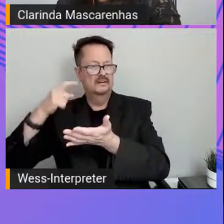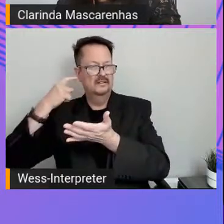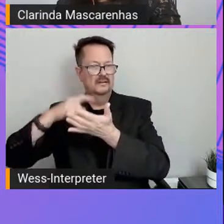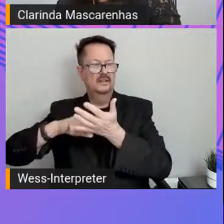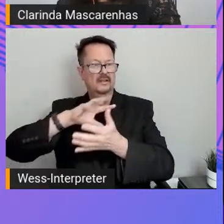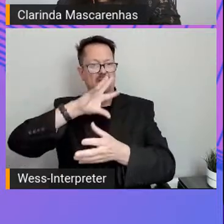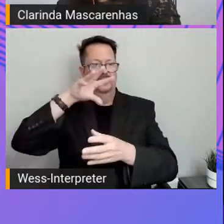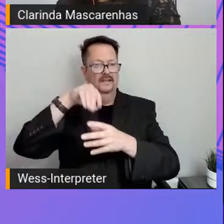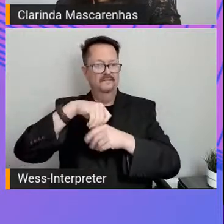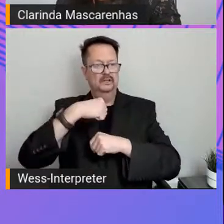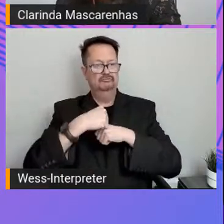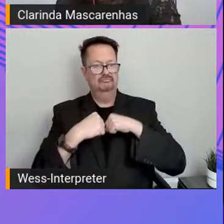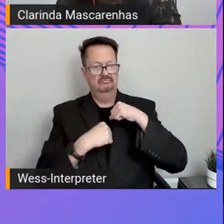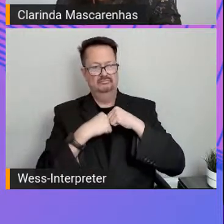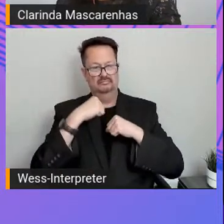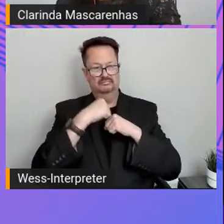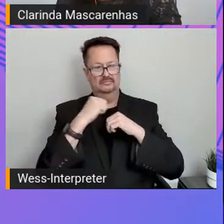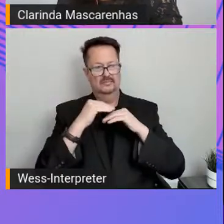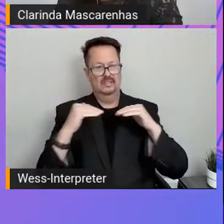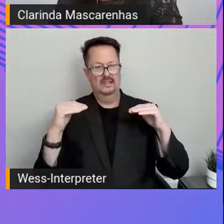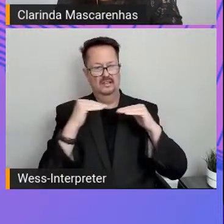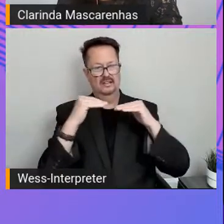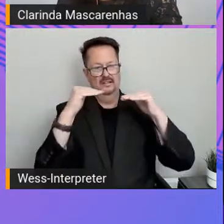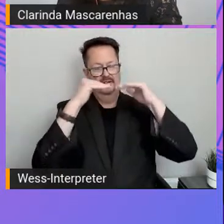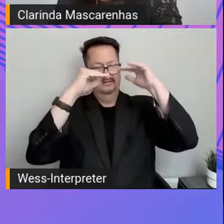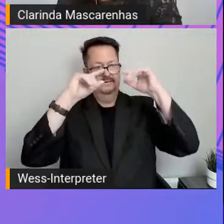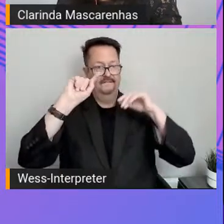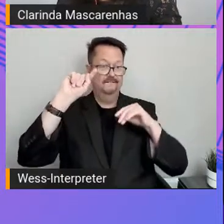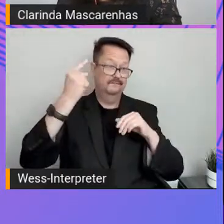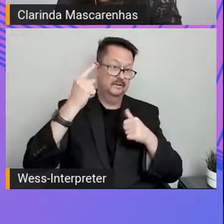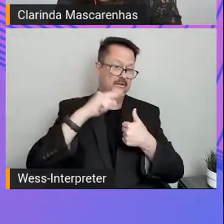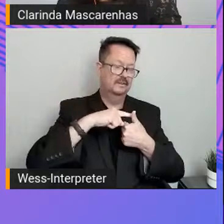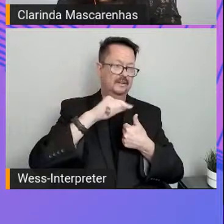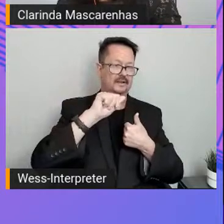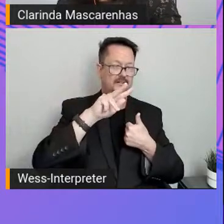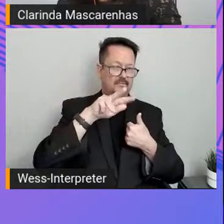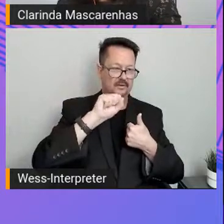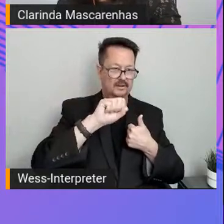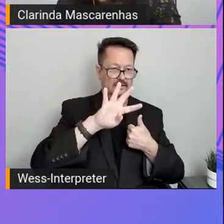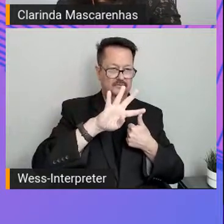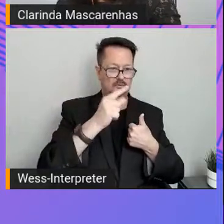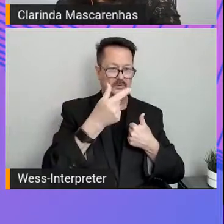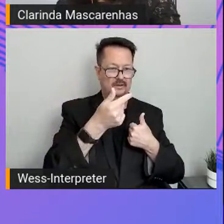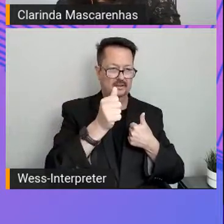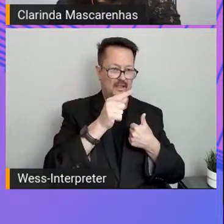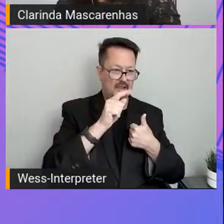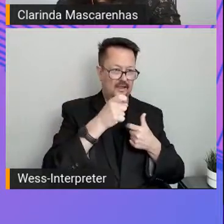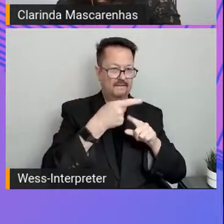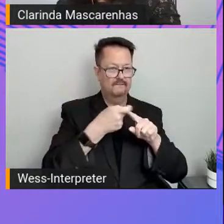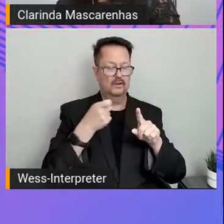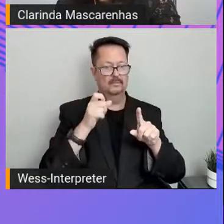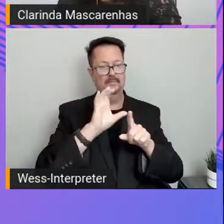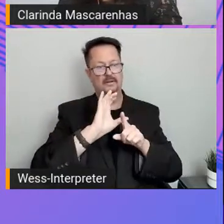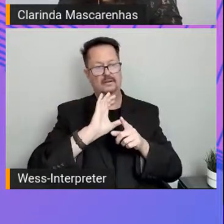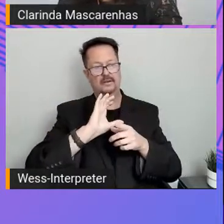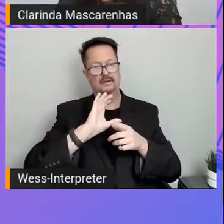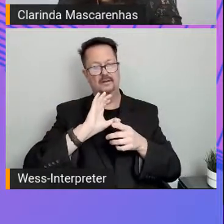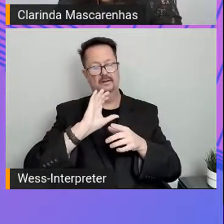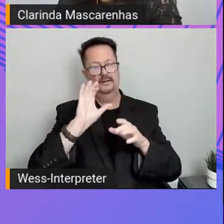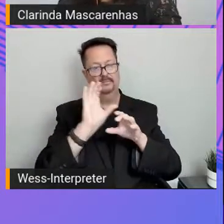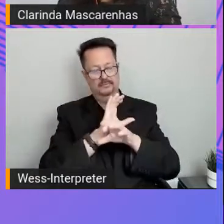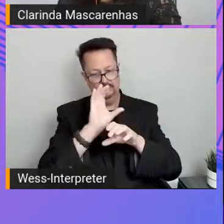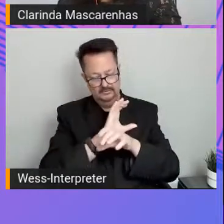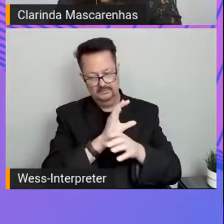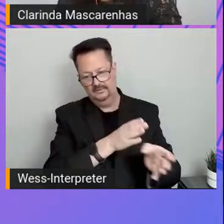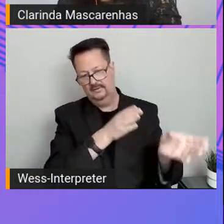layers that they have to learn. First of all, like AWS Fargate, from a compute perspective, they have to run containers. They